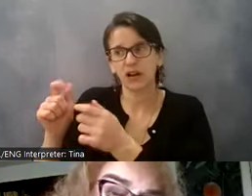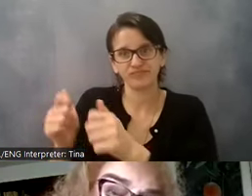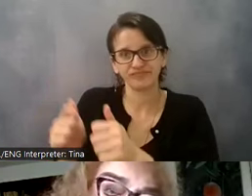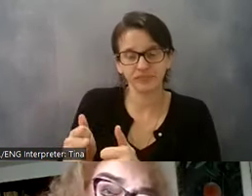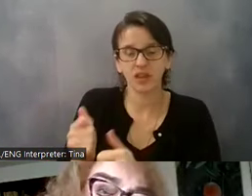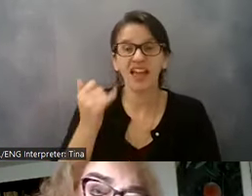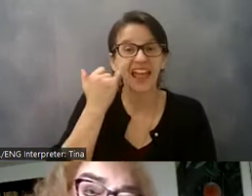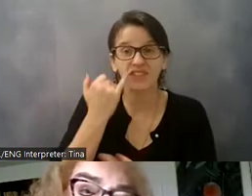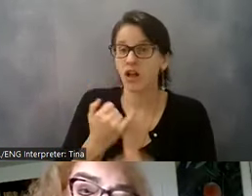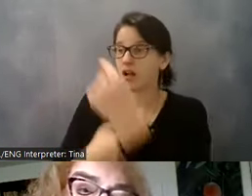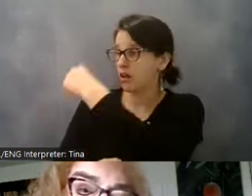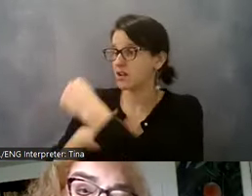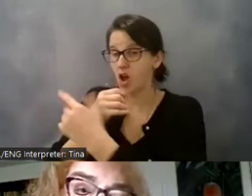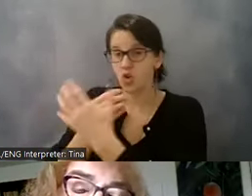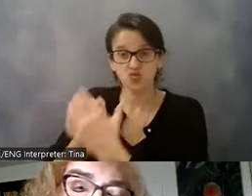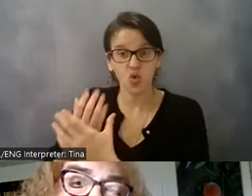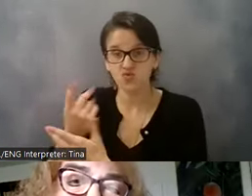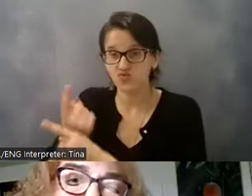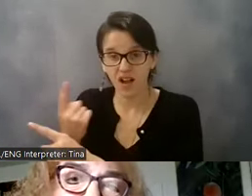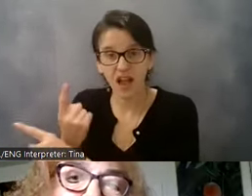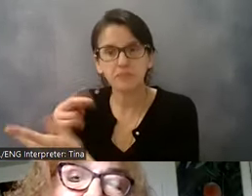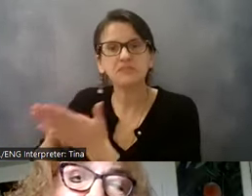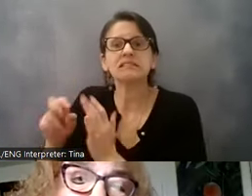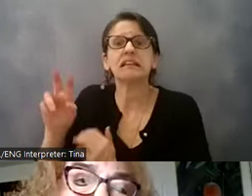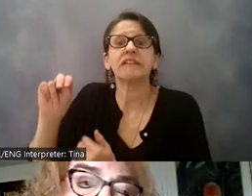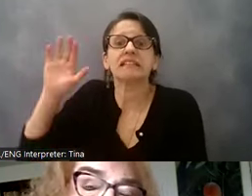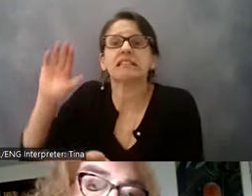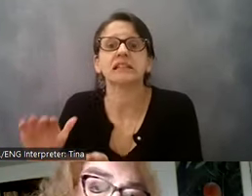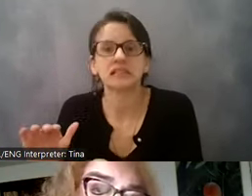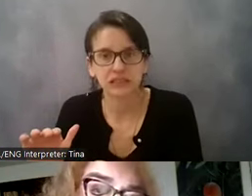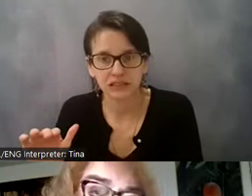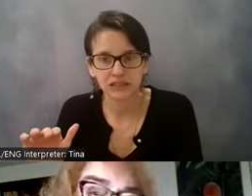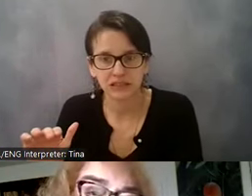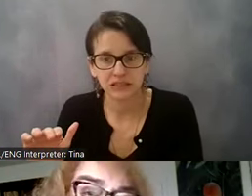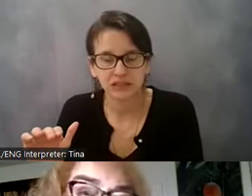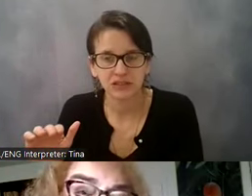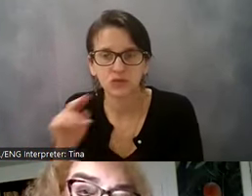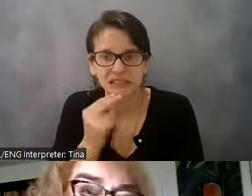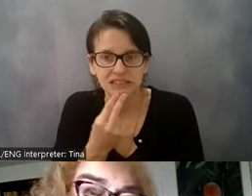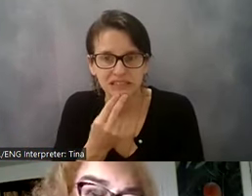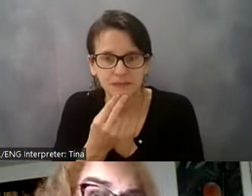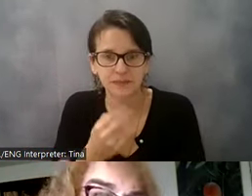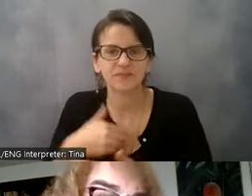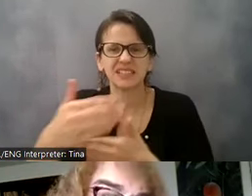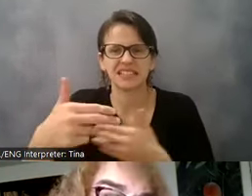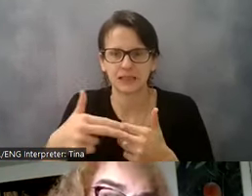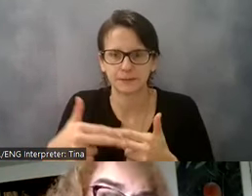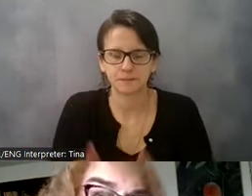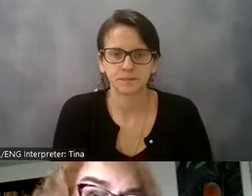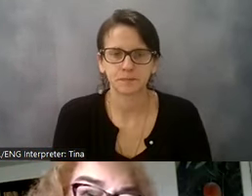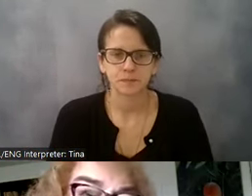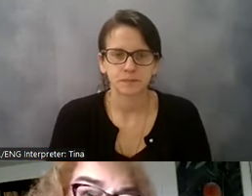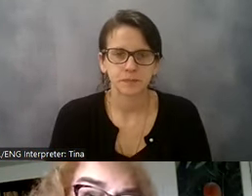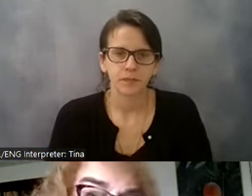to the wheat and rice shown in the slides, they started out at a big disadvantage. Next slide, please.